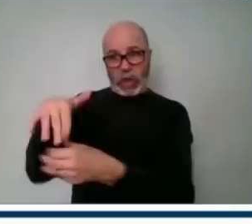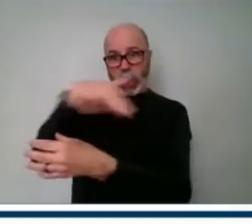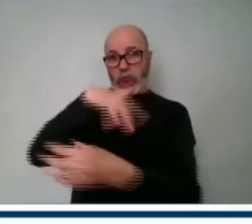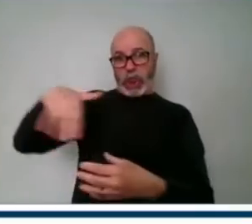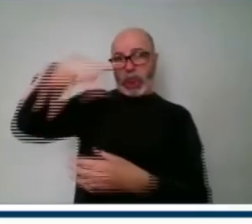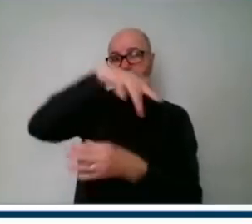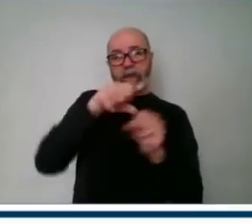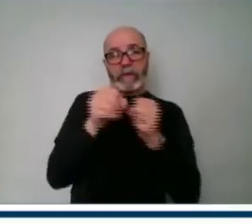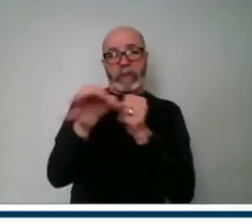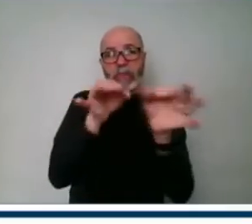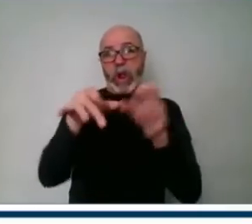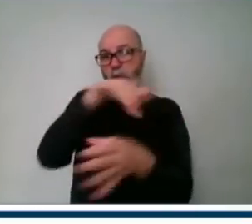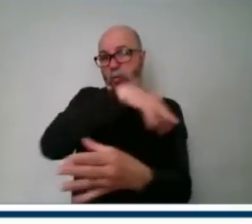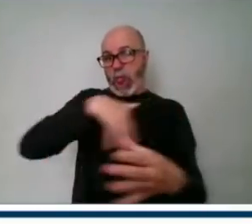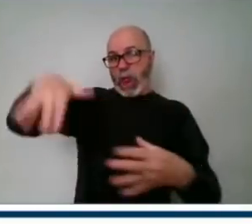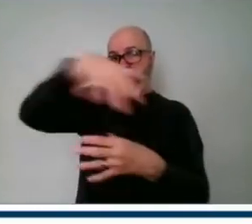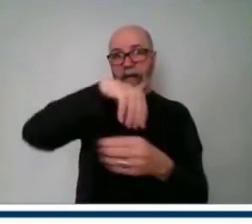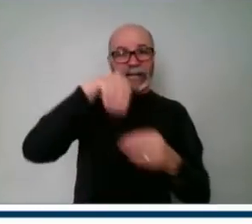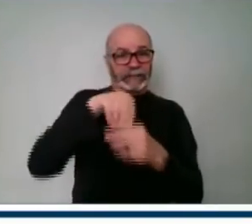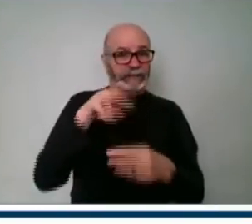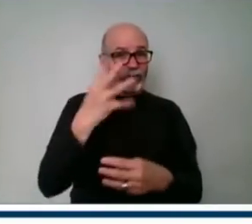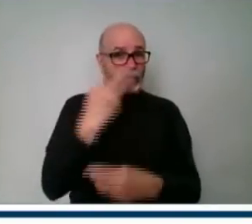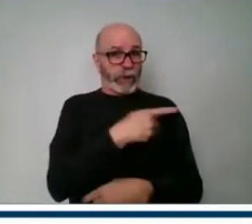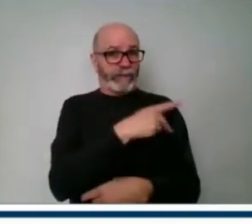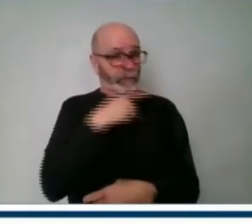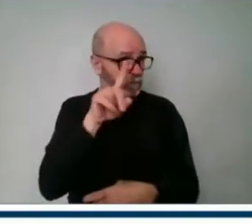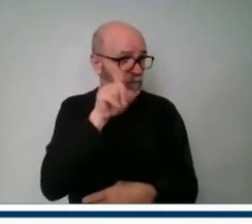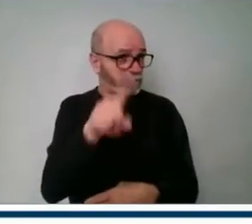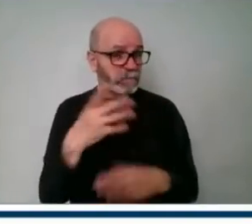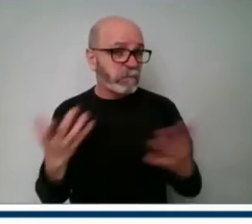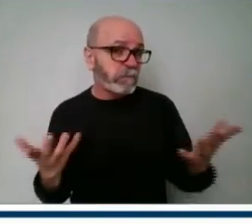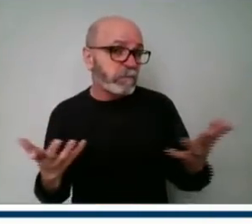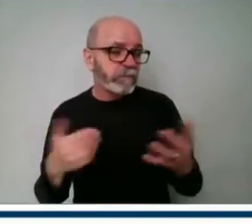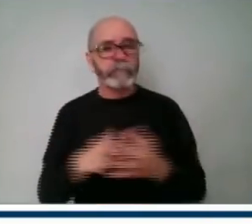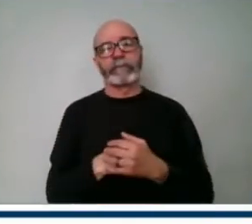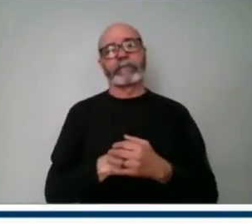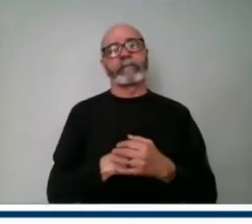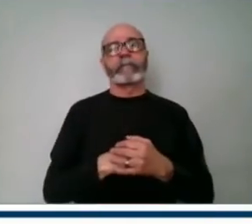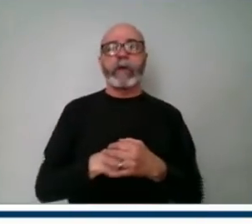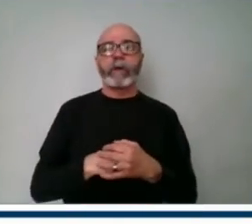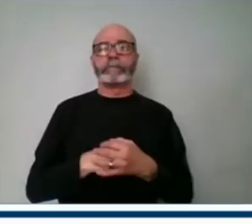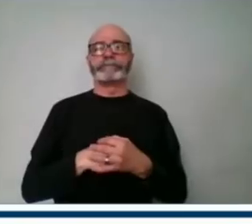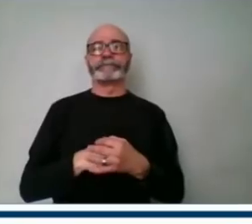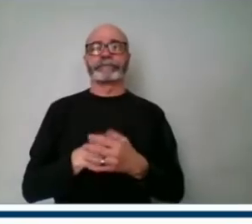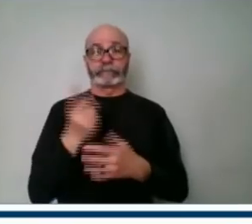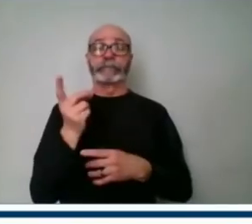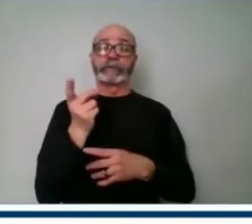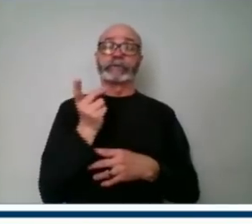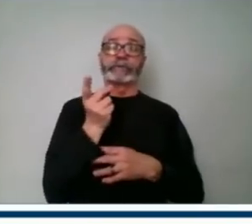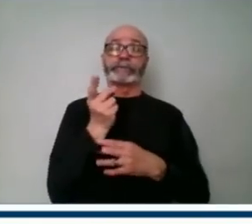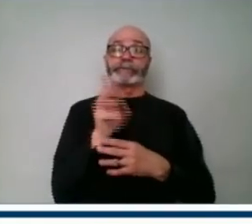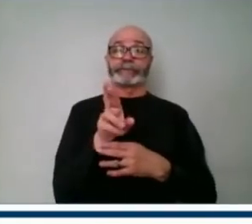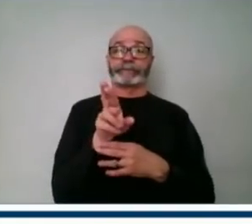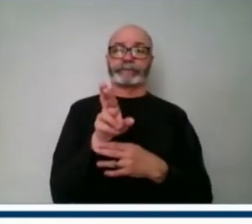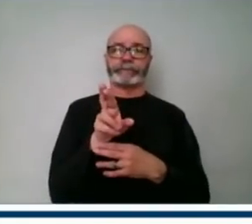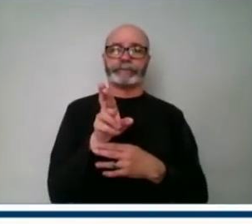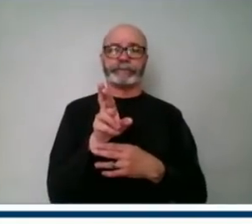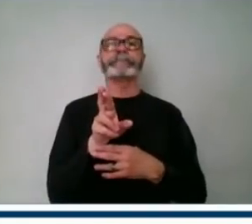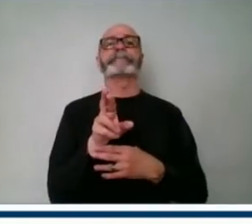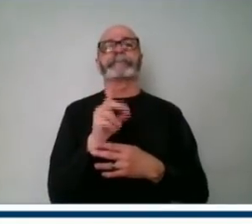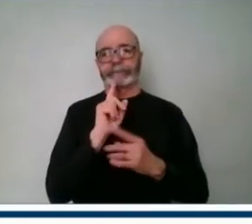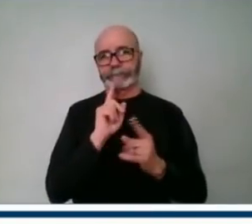particular? It's not a mystery. I think we've been able to have limited introduction